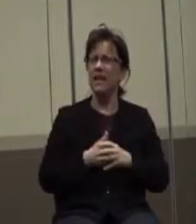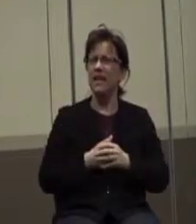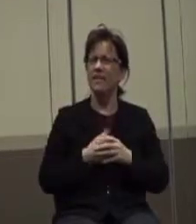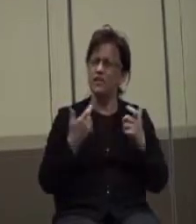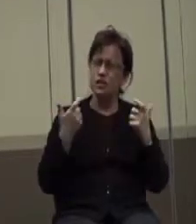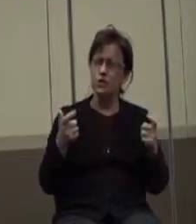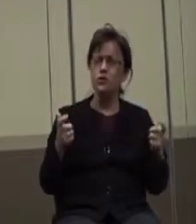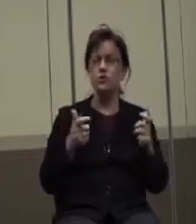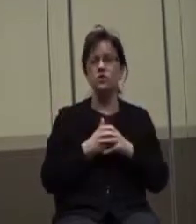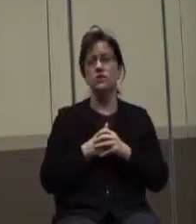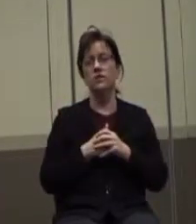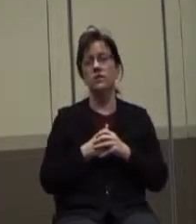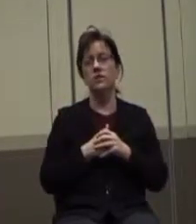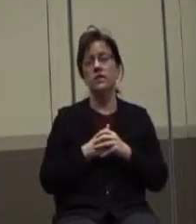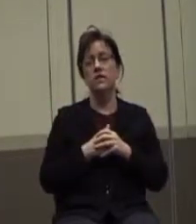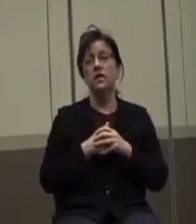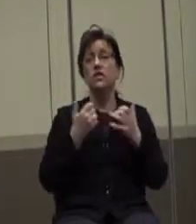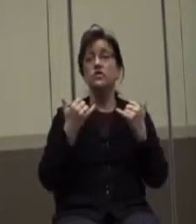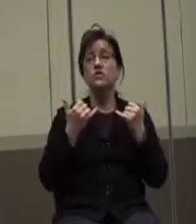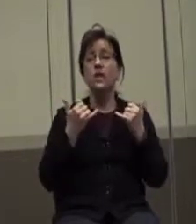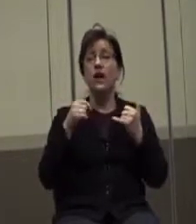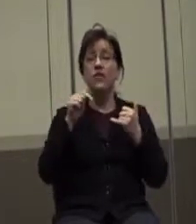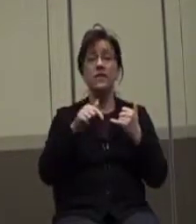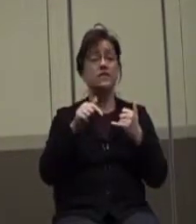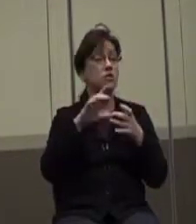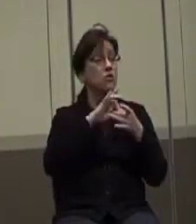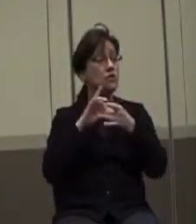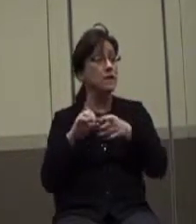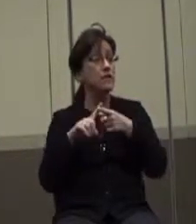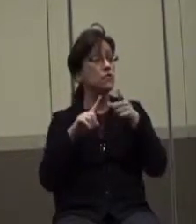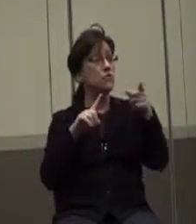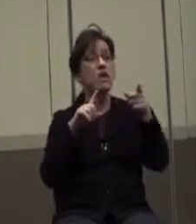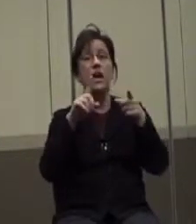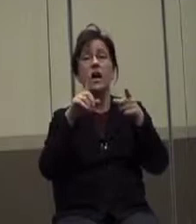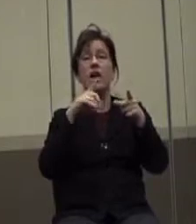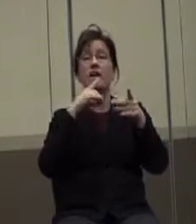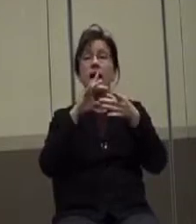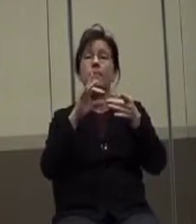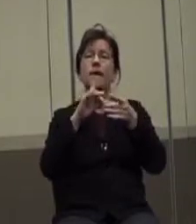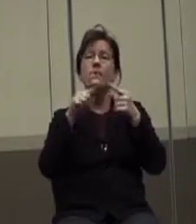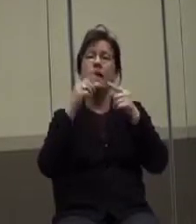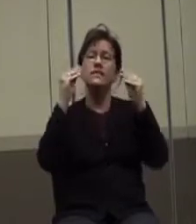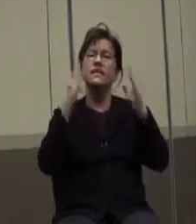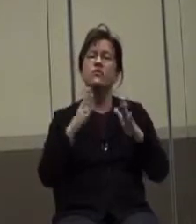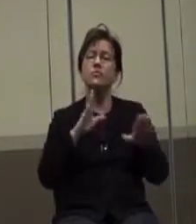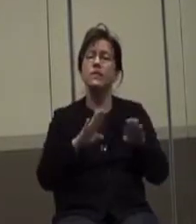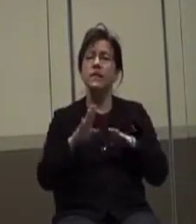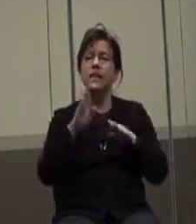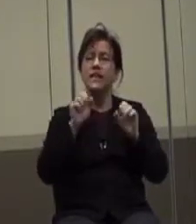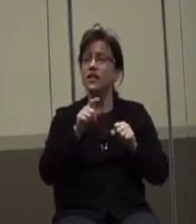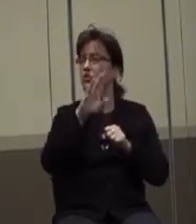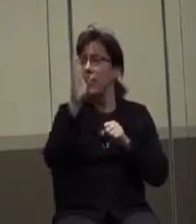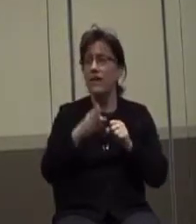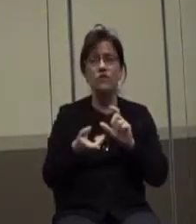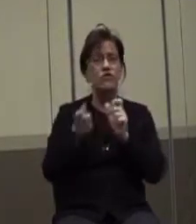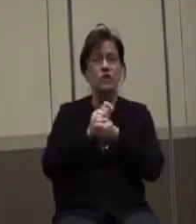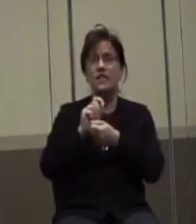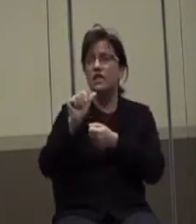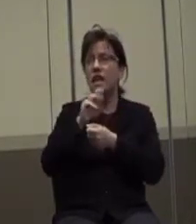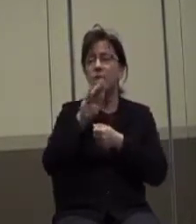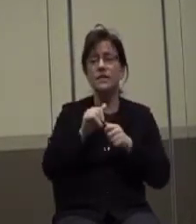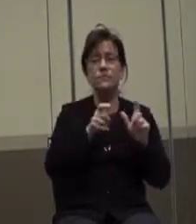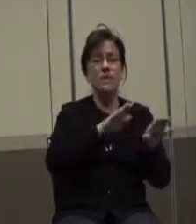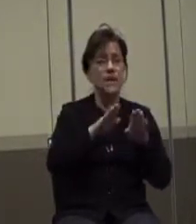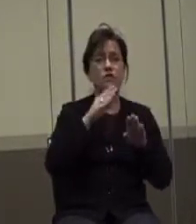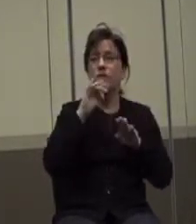Huge. All right, so now this goes back to your comment in terms of the teacher behavior. Would you ever be able to change Amy's behavior if you